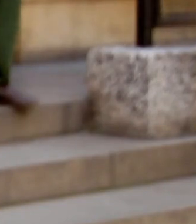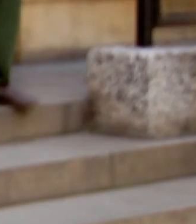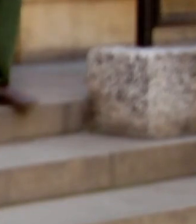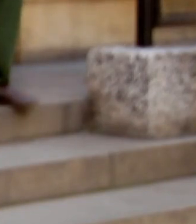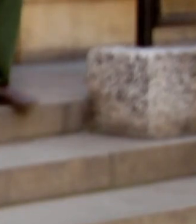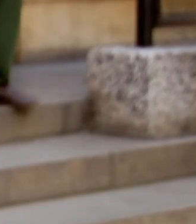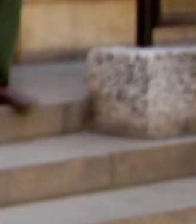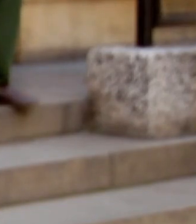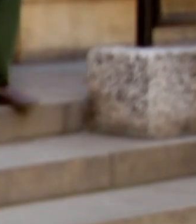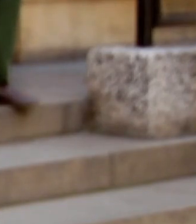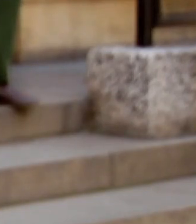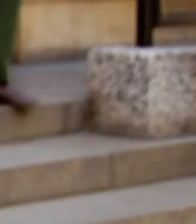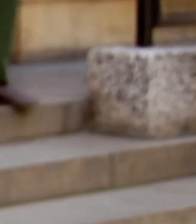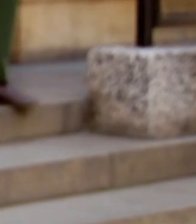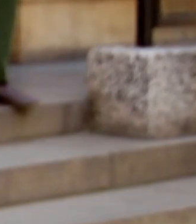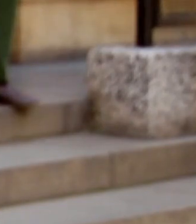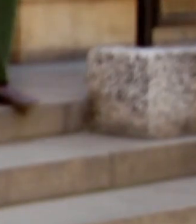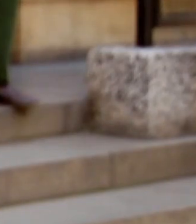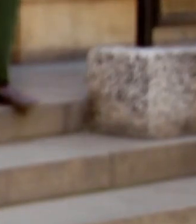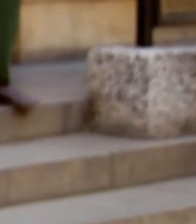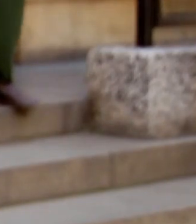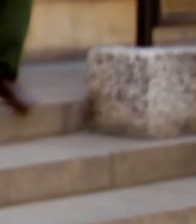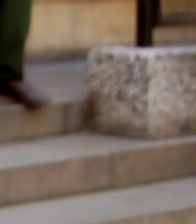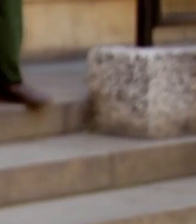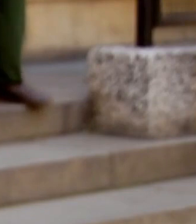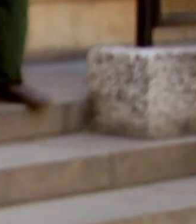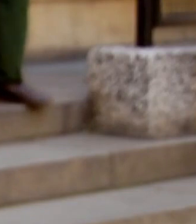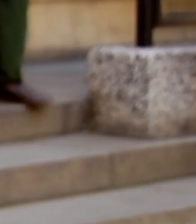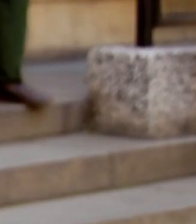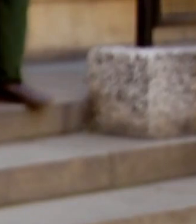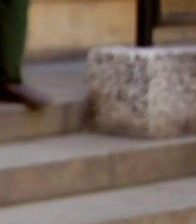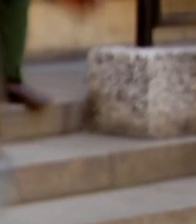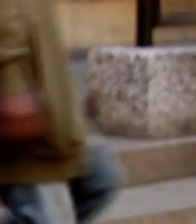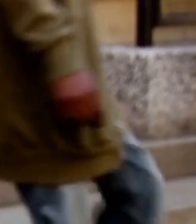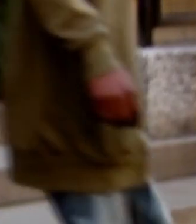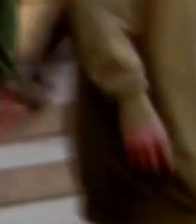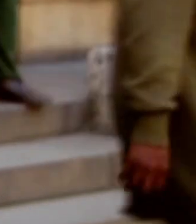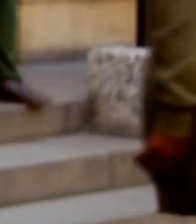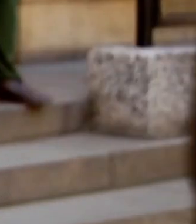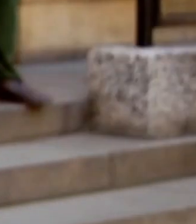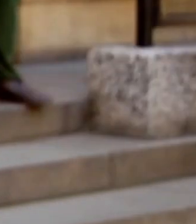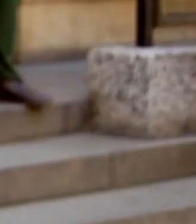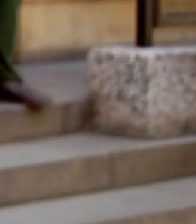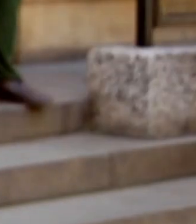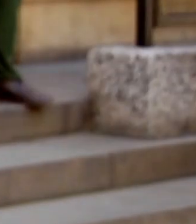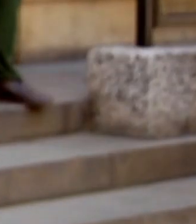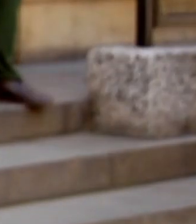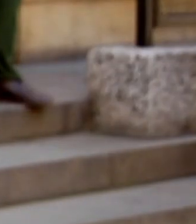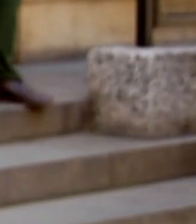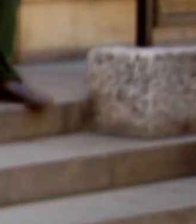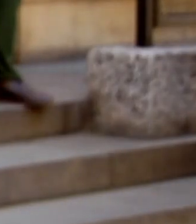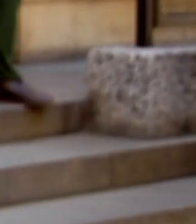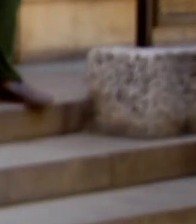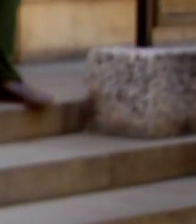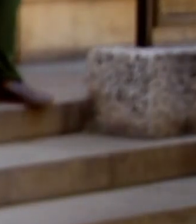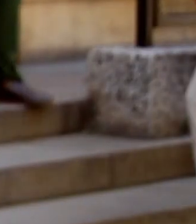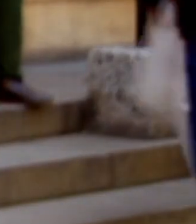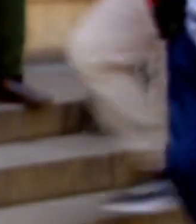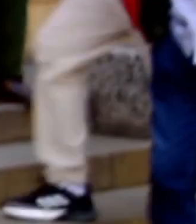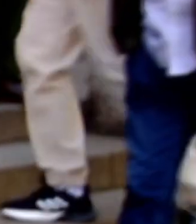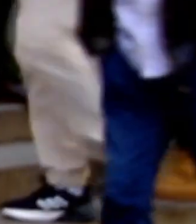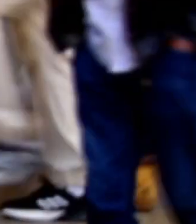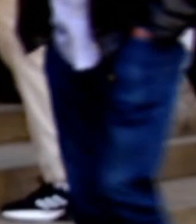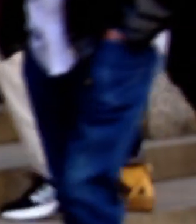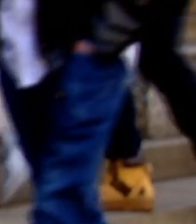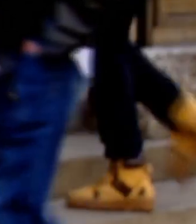Well, that's not what the Act says. That's not what our argument was. So it seems to us that the judge didn't really, at least in his summary, didn't